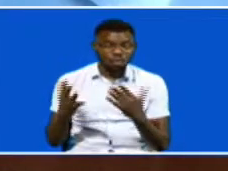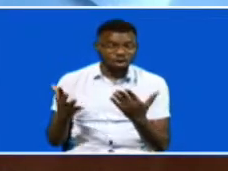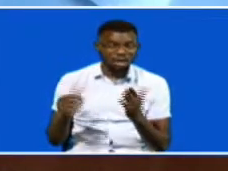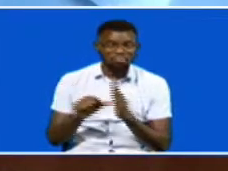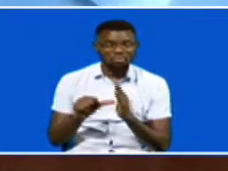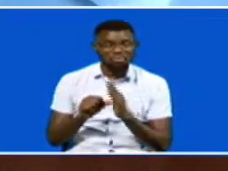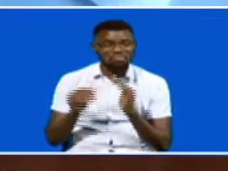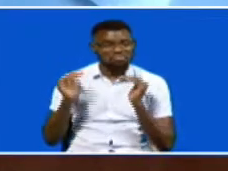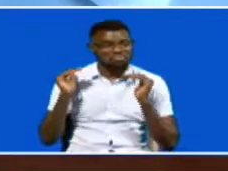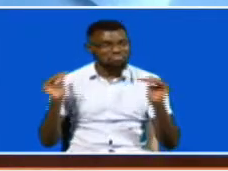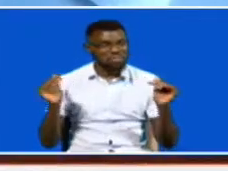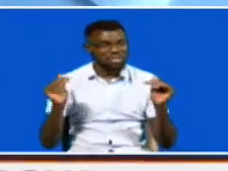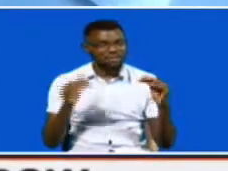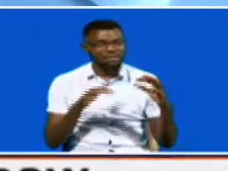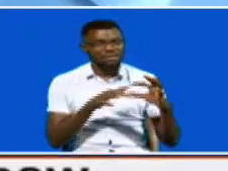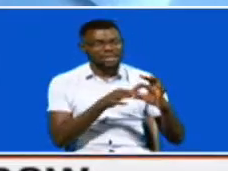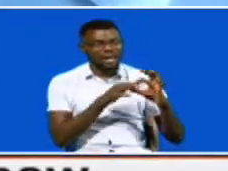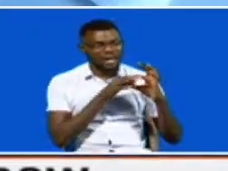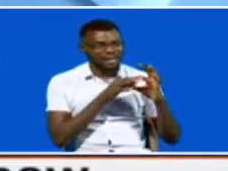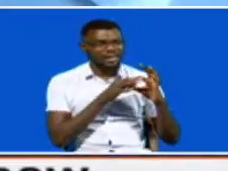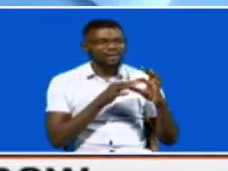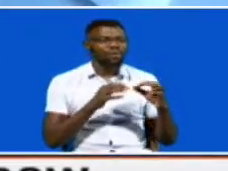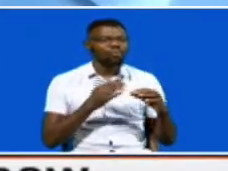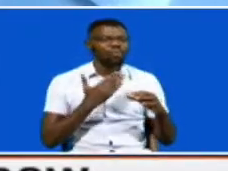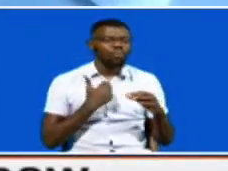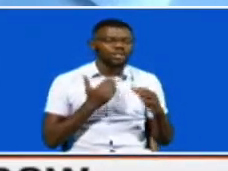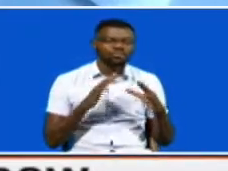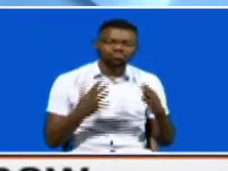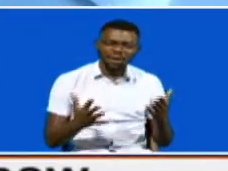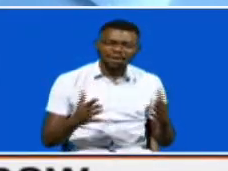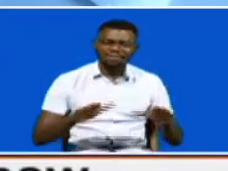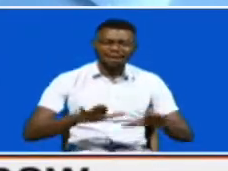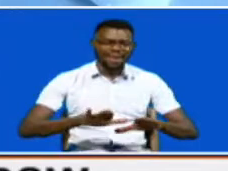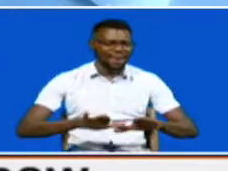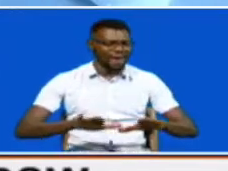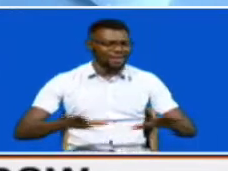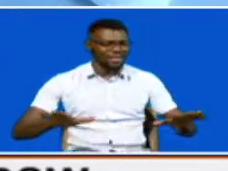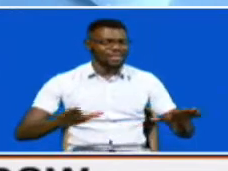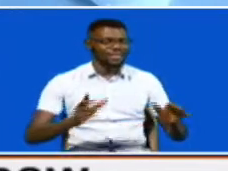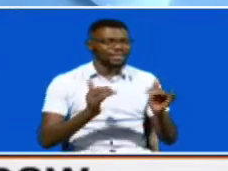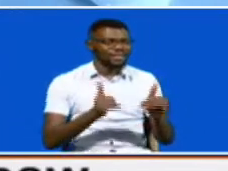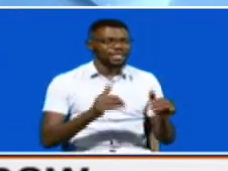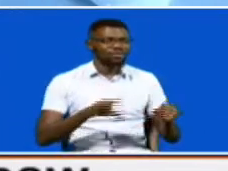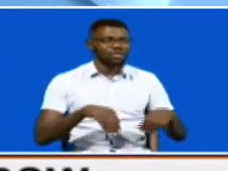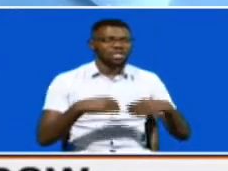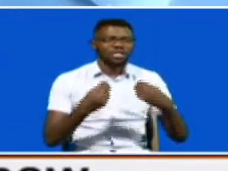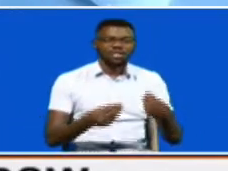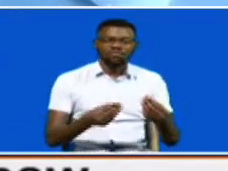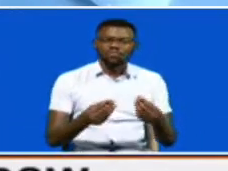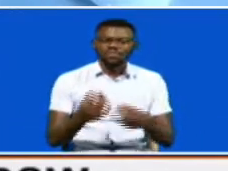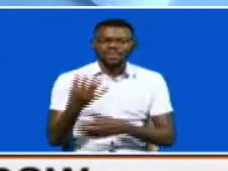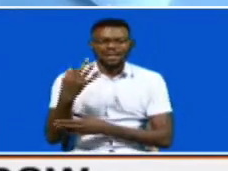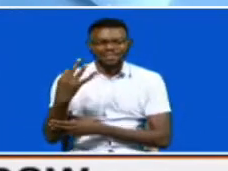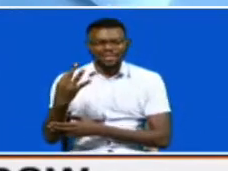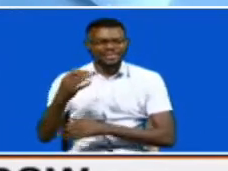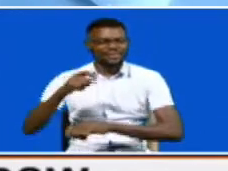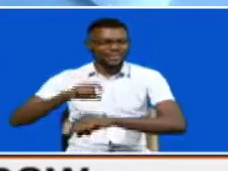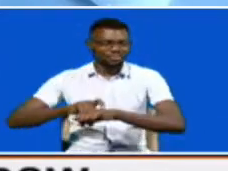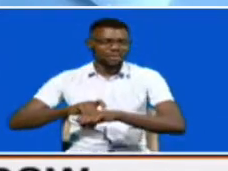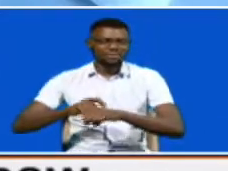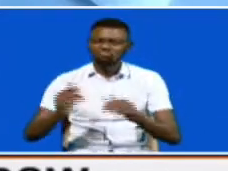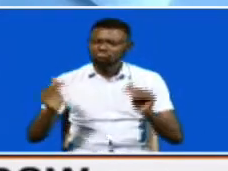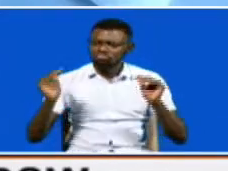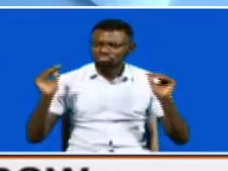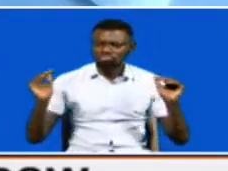and misfortune. Their minimum demand is for every acre of land to be compensated with 3 acres of land. Alan